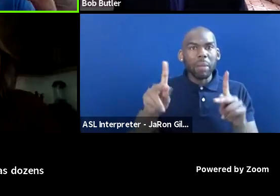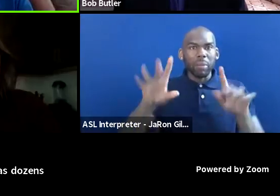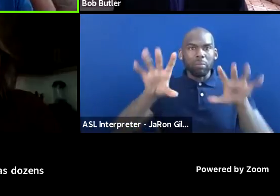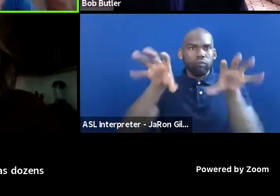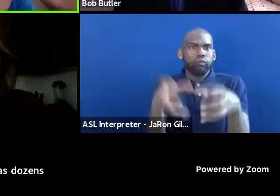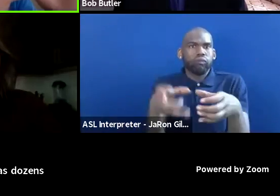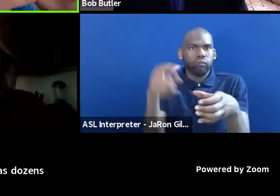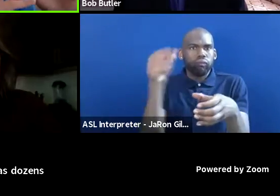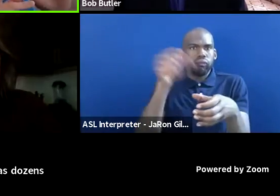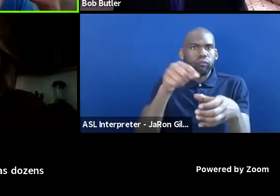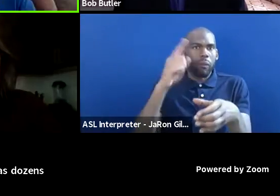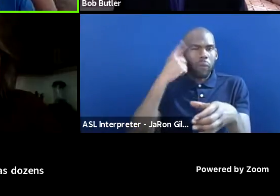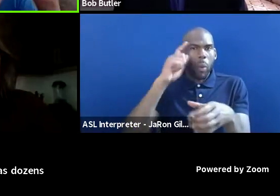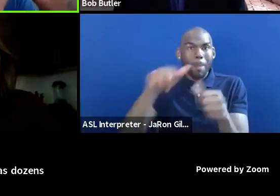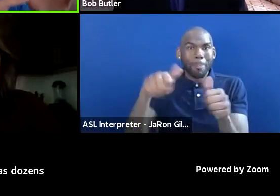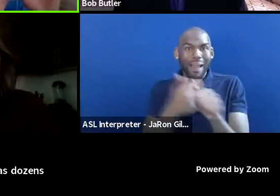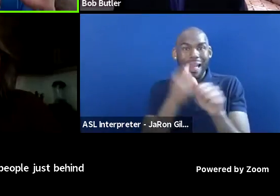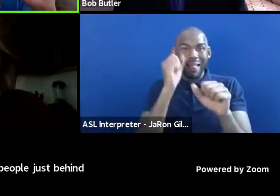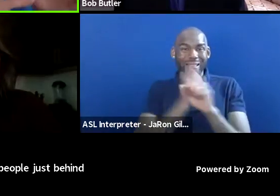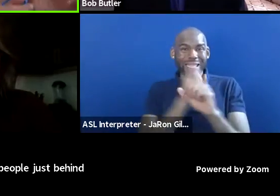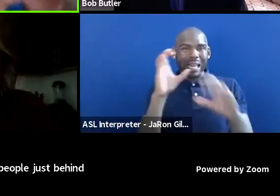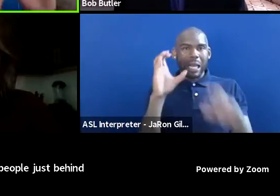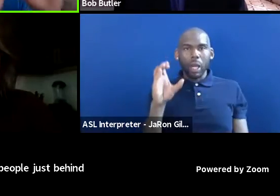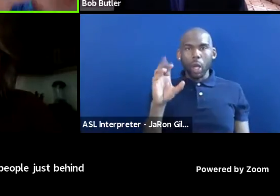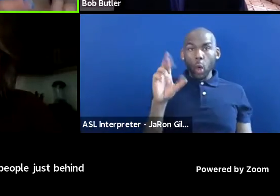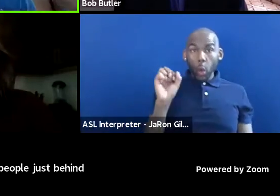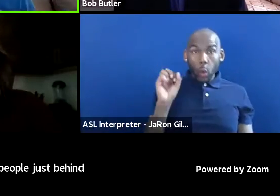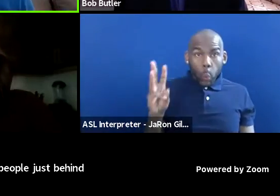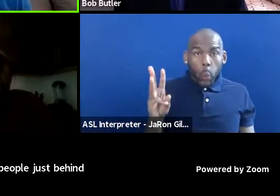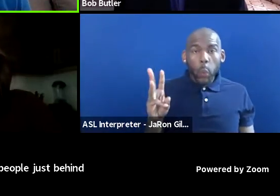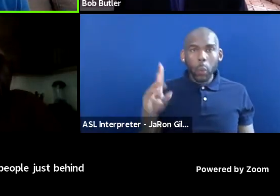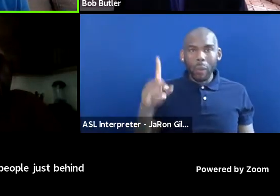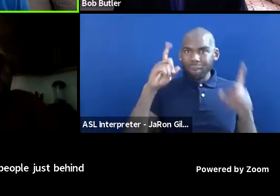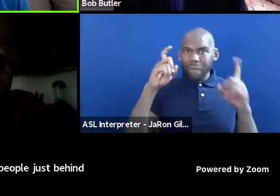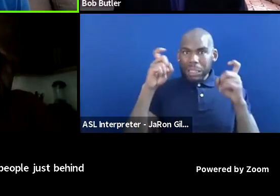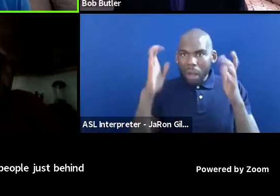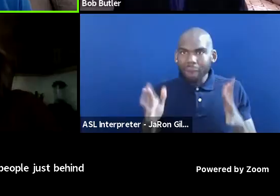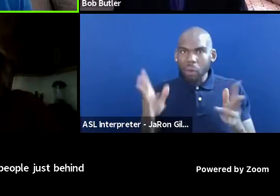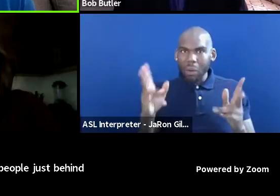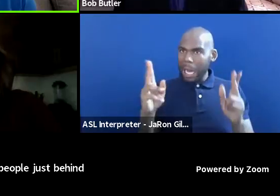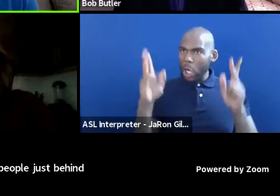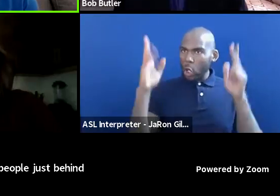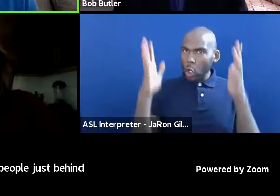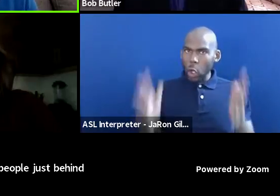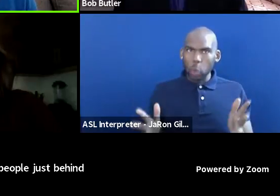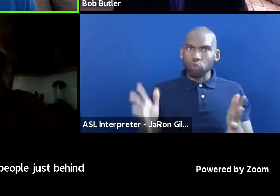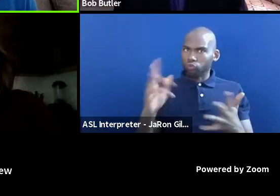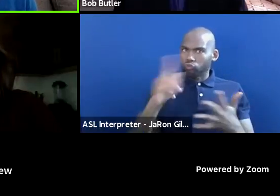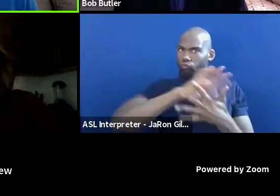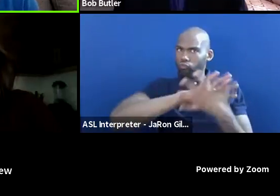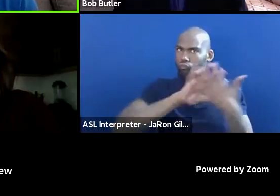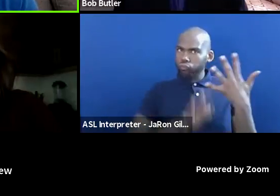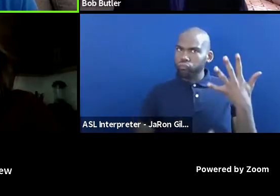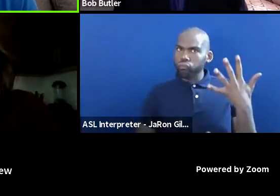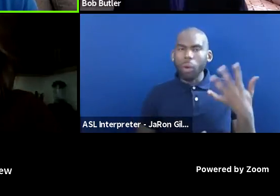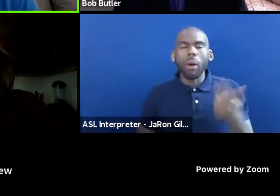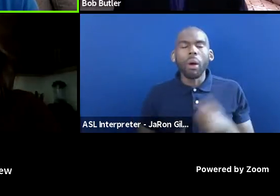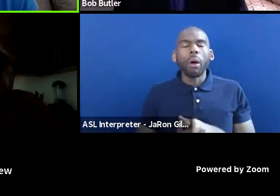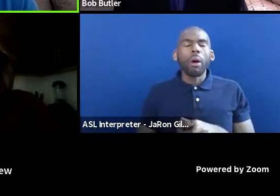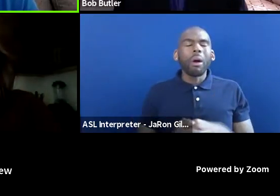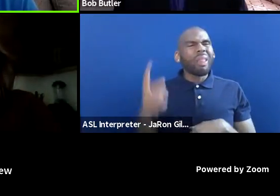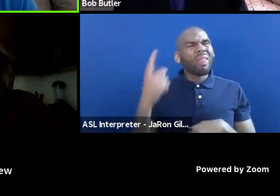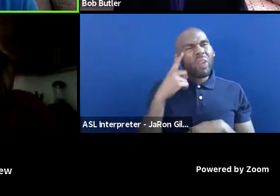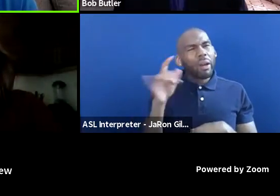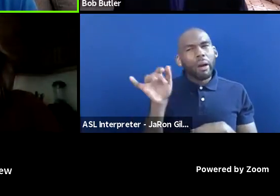on, behind the scenes, crew, photographers, editors, all of that. So it like I think it